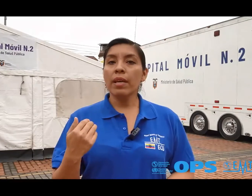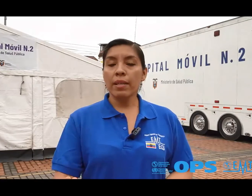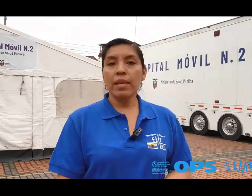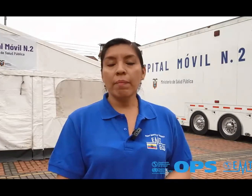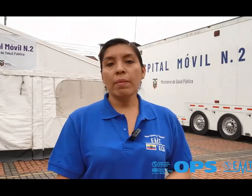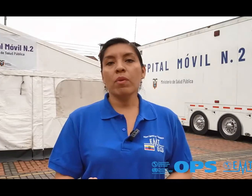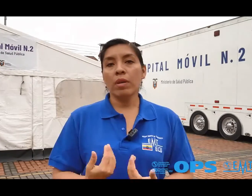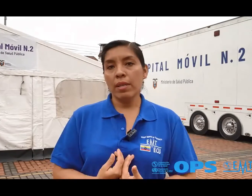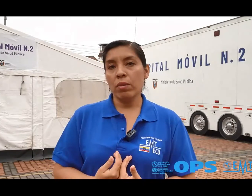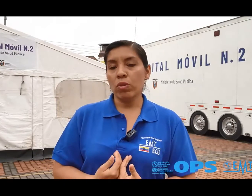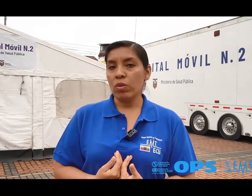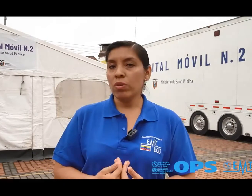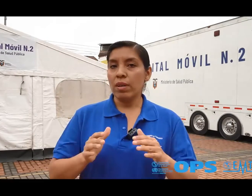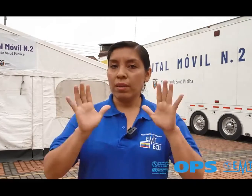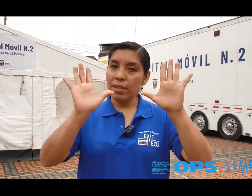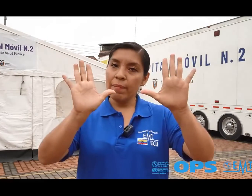patient care